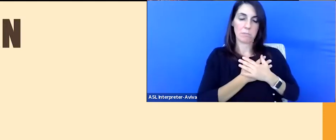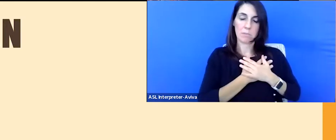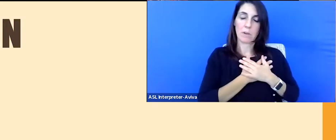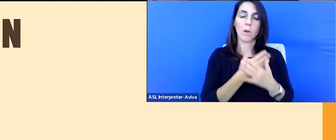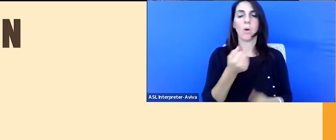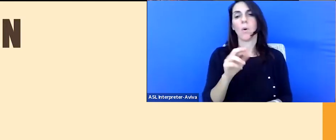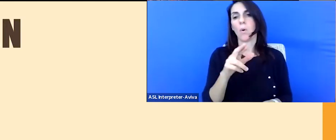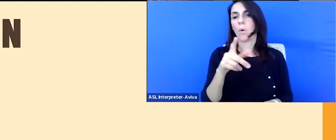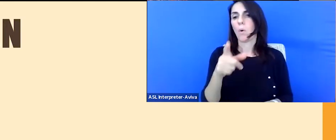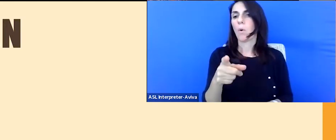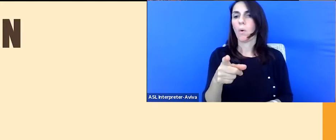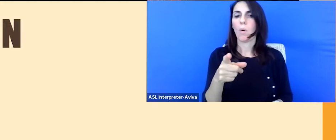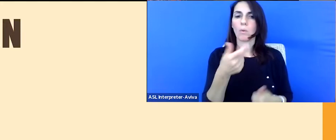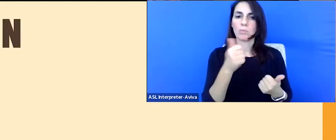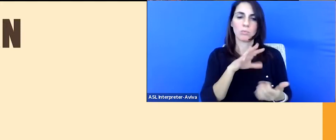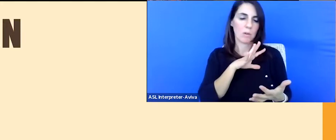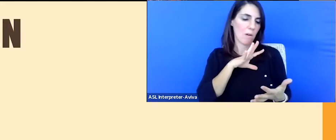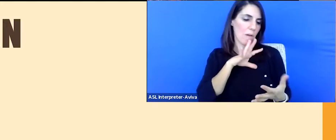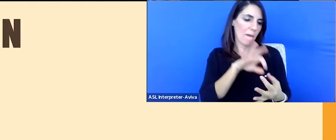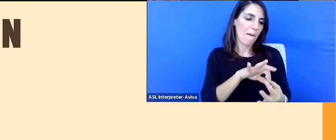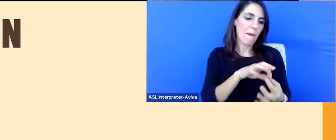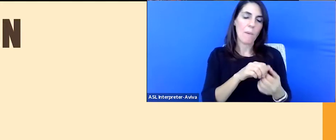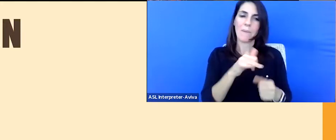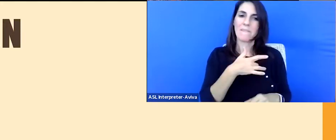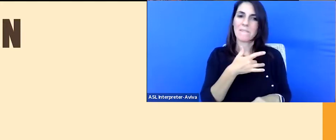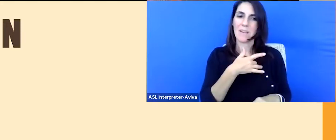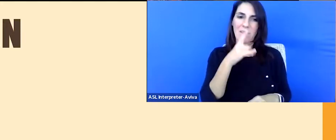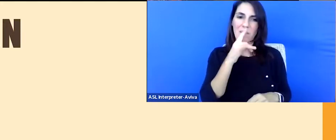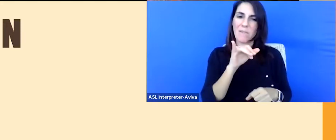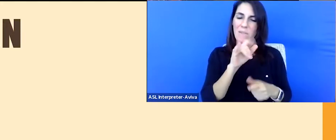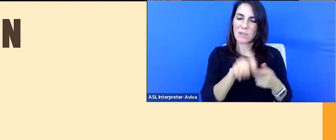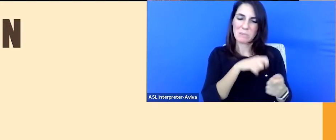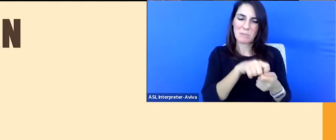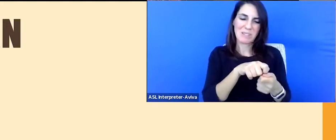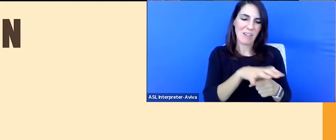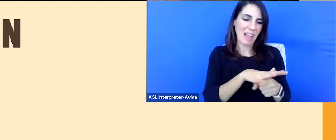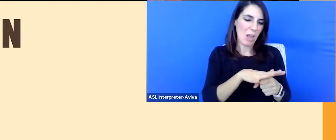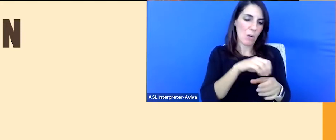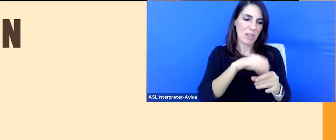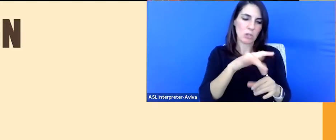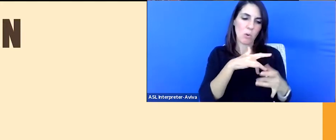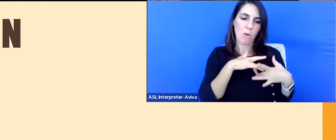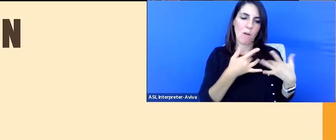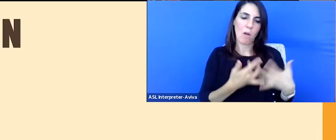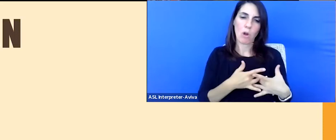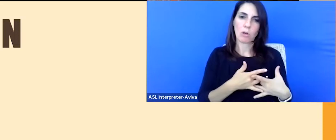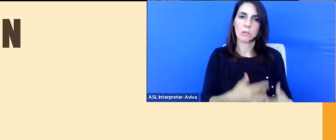simply connect to the feeling of the area in your heart.